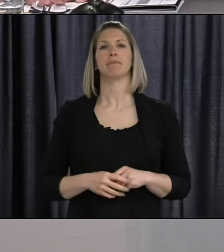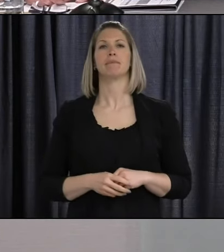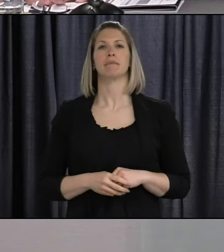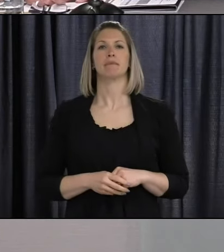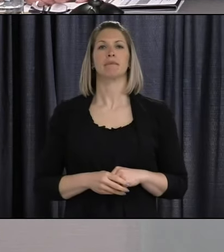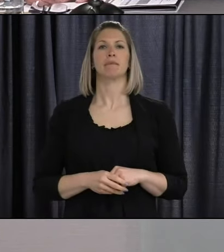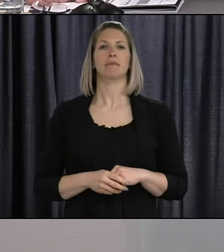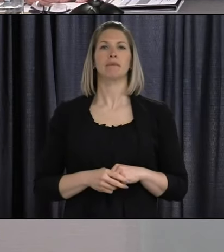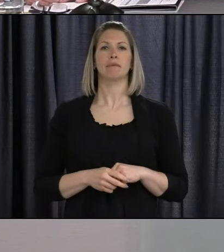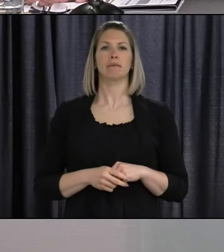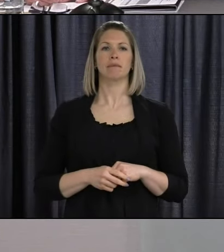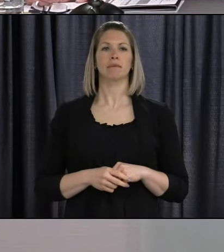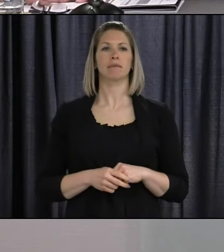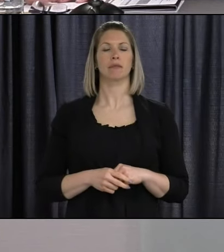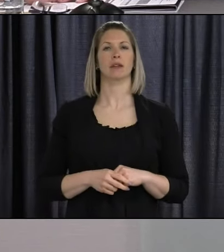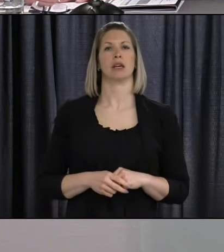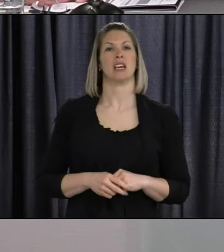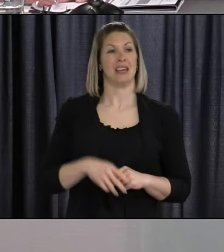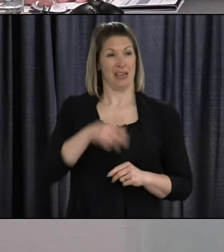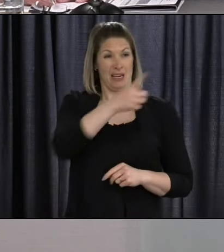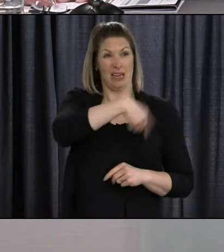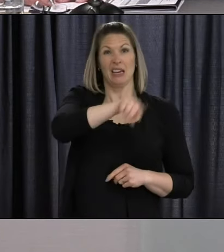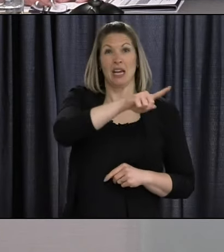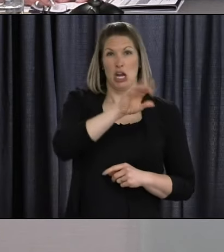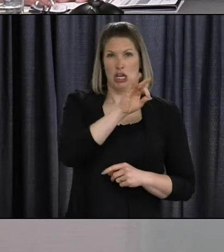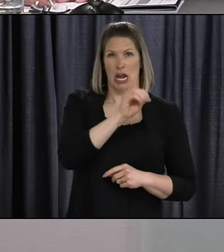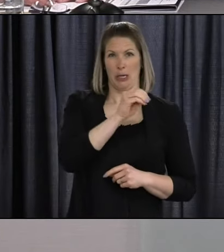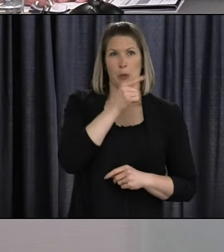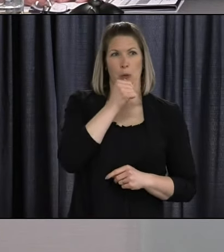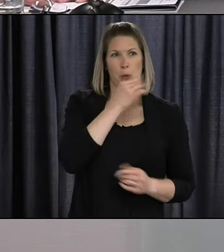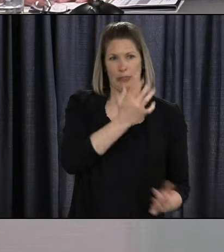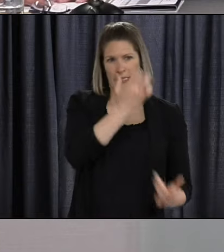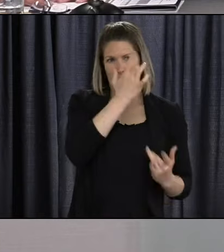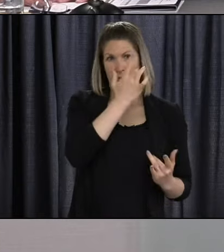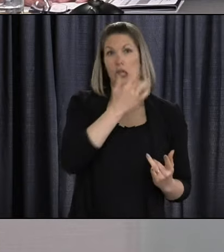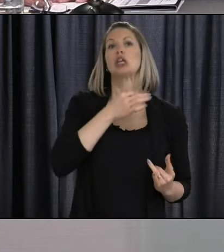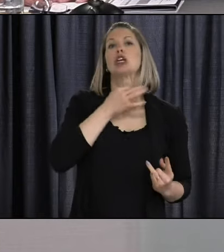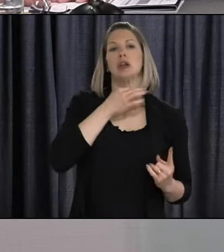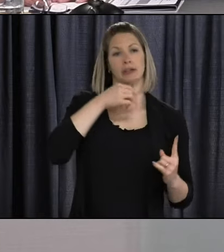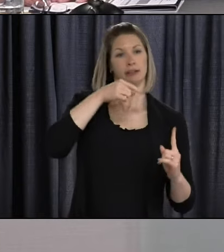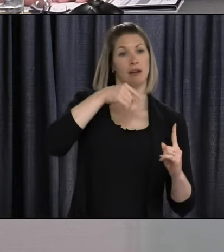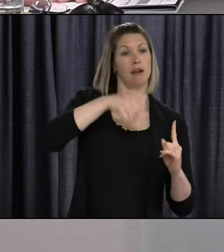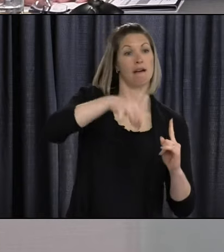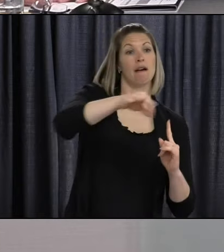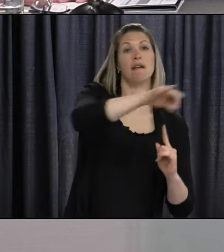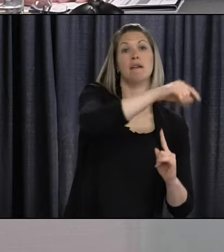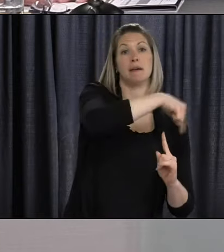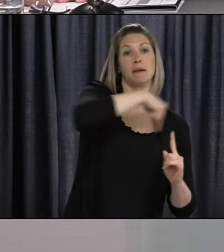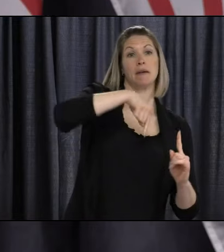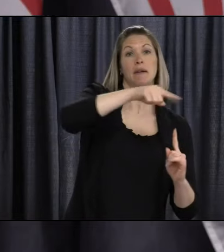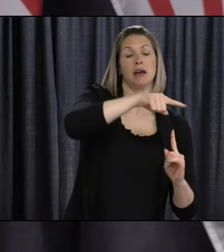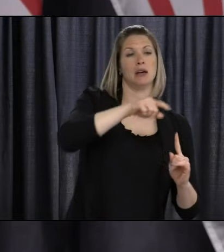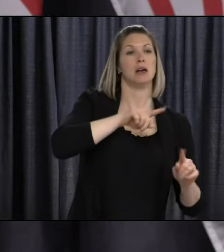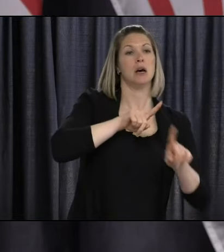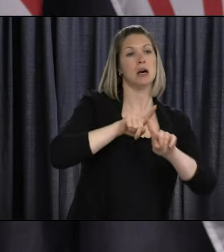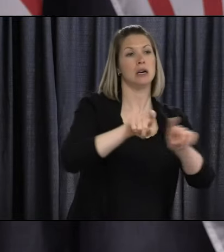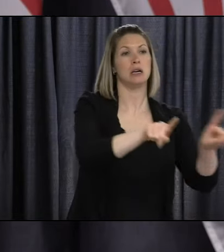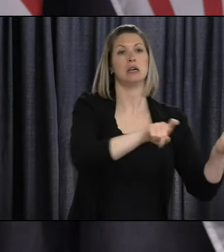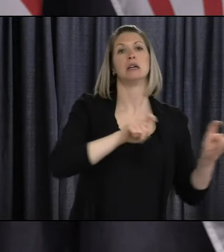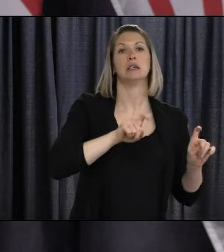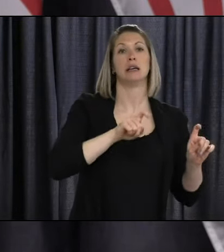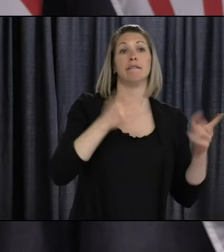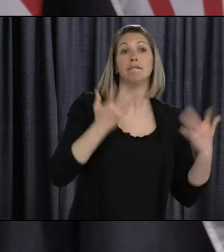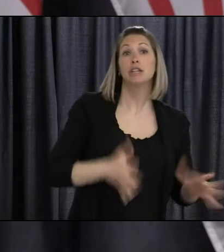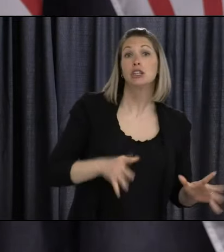Wondering if the contact tracing is complete for those health science workers who were exposed to COVID-19. So there would be no contact